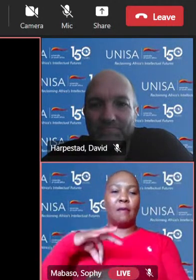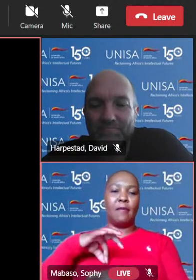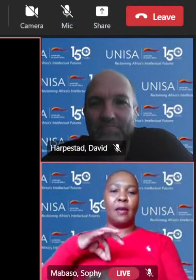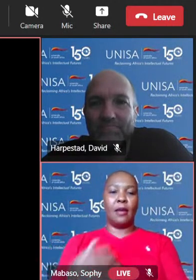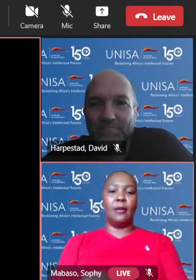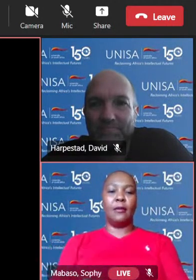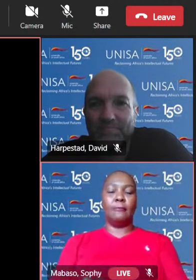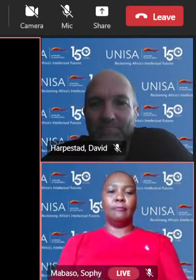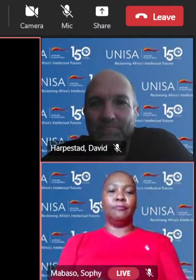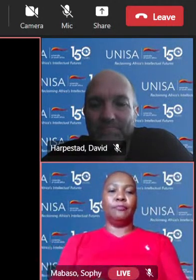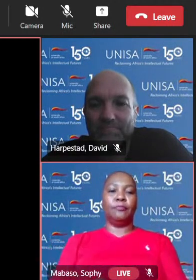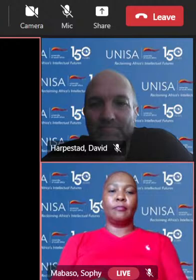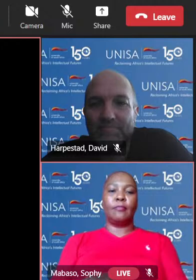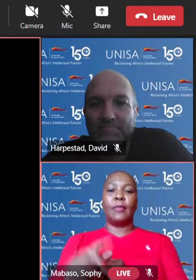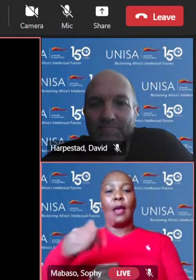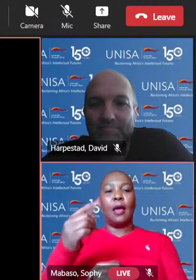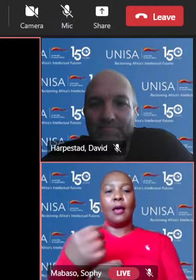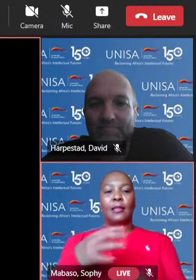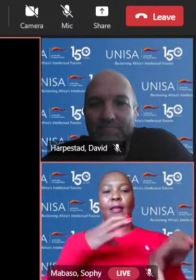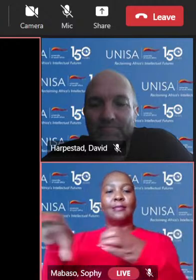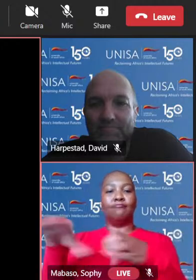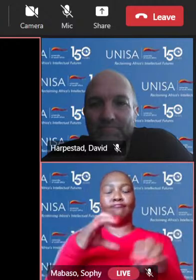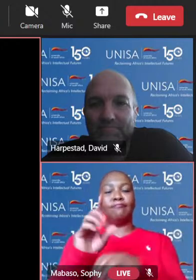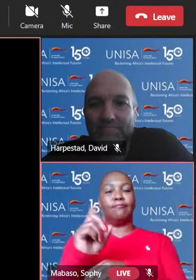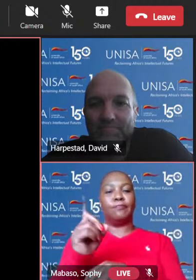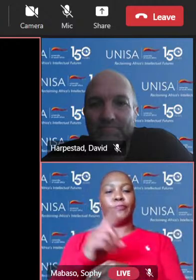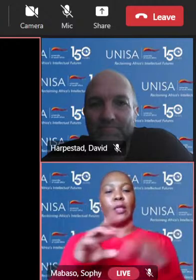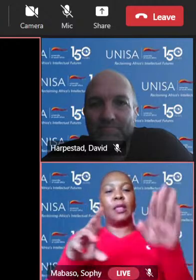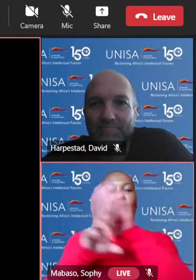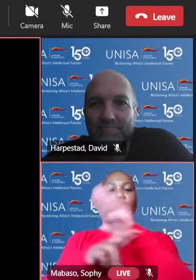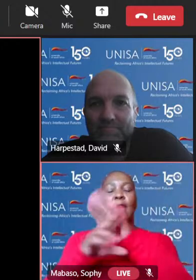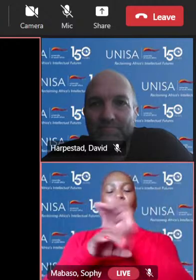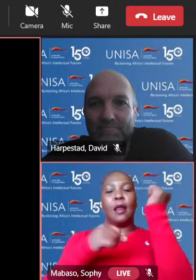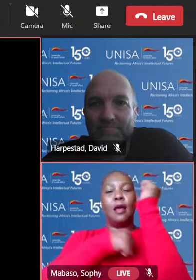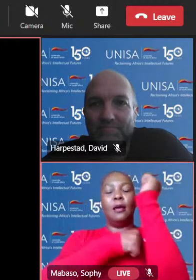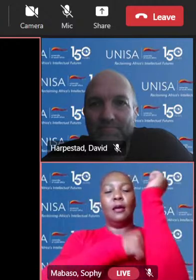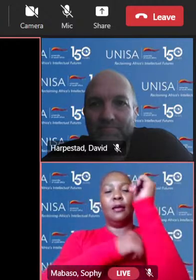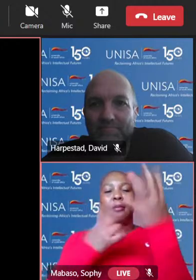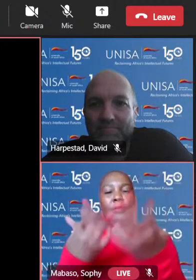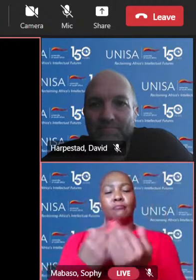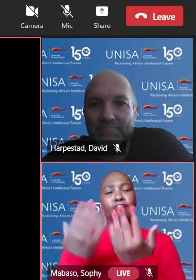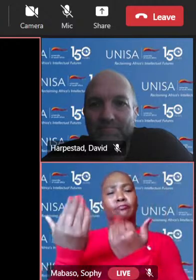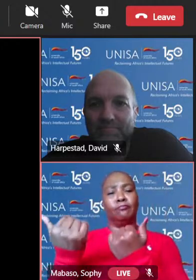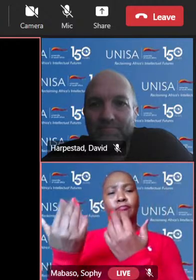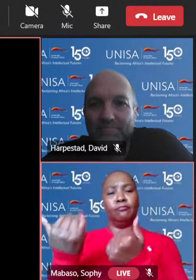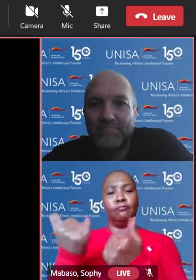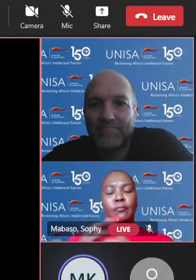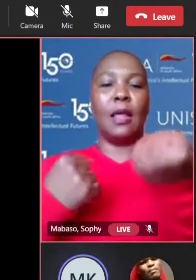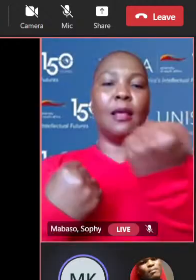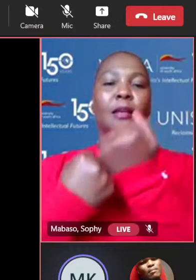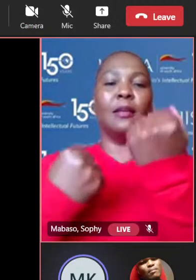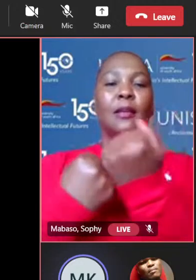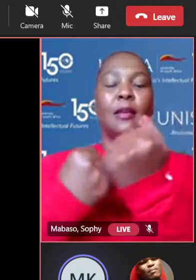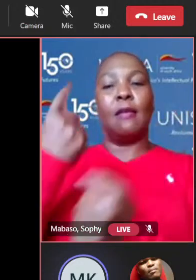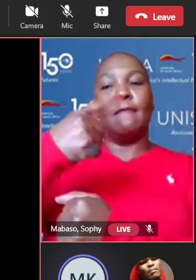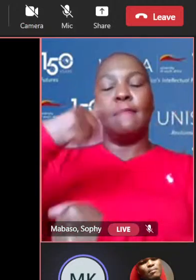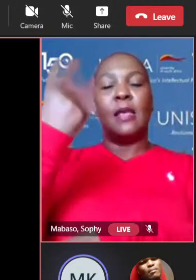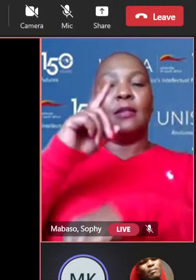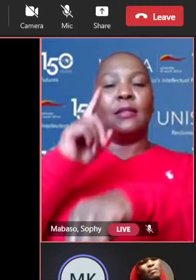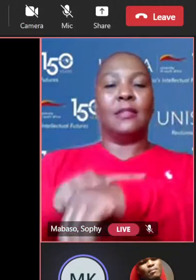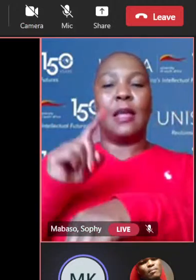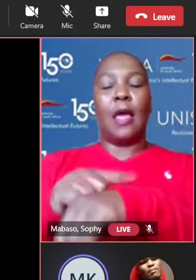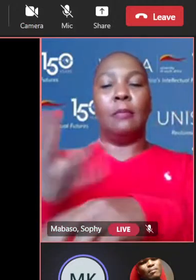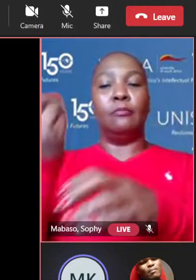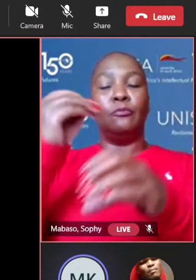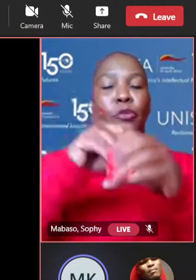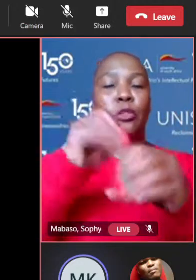The other activities that we are doing as regional offices, we are expected to support first-time entering students in